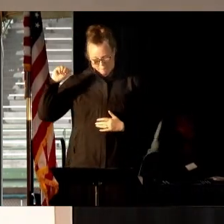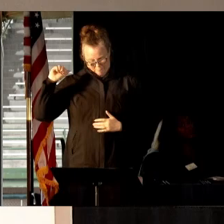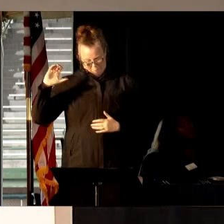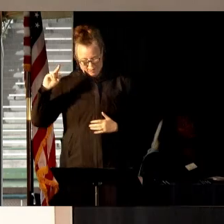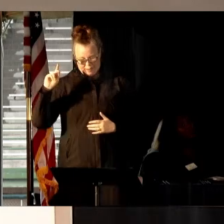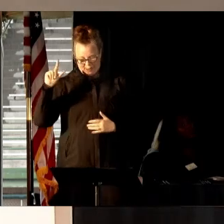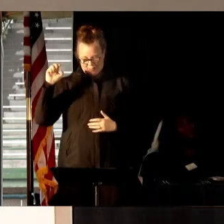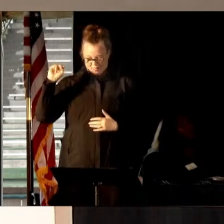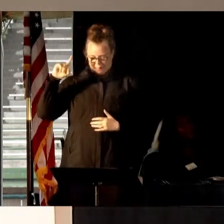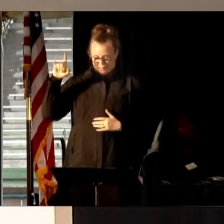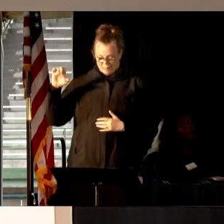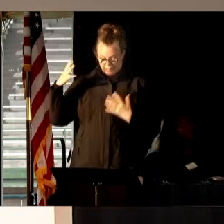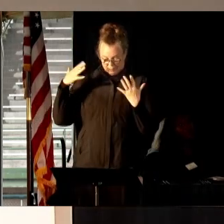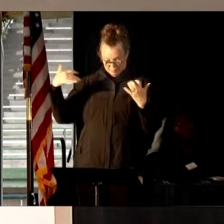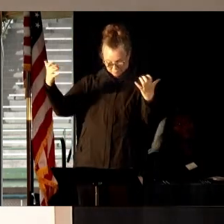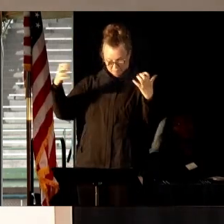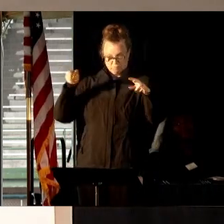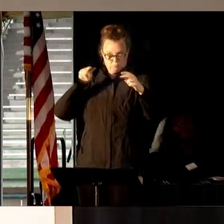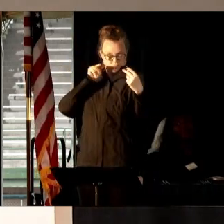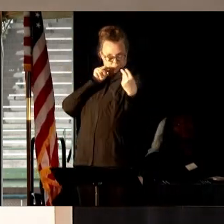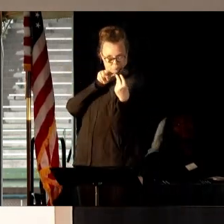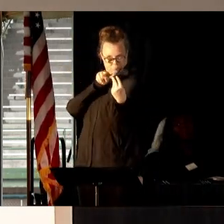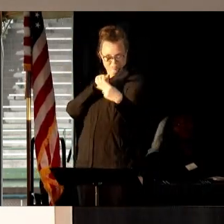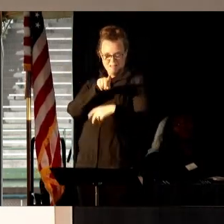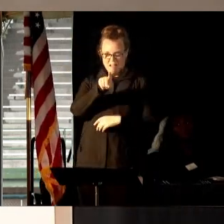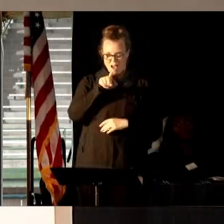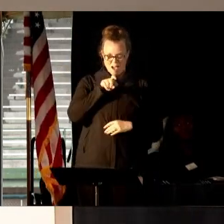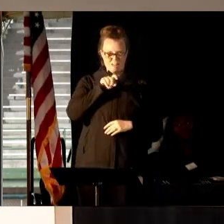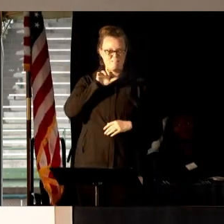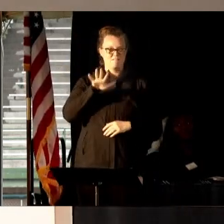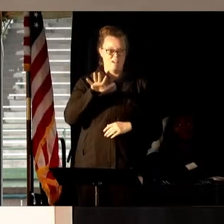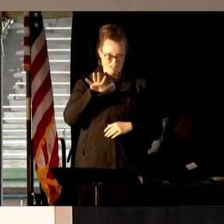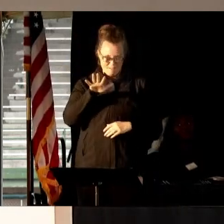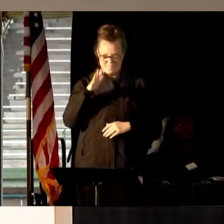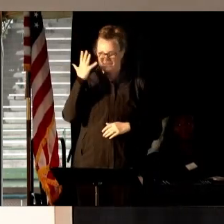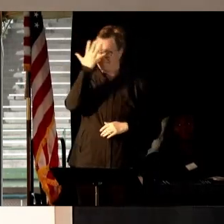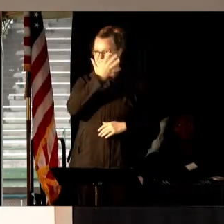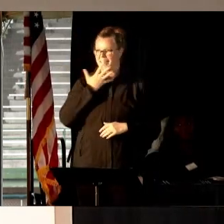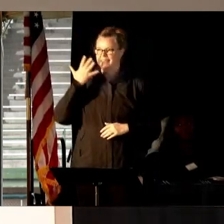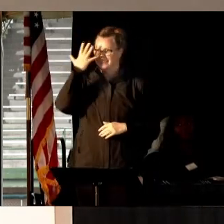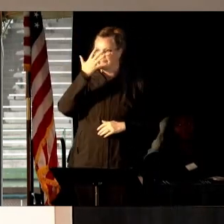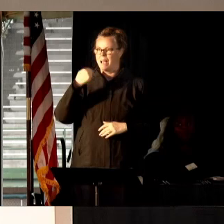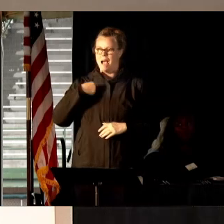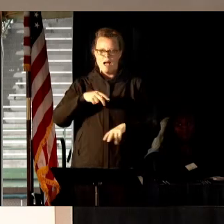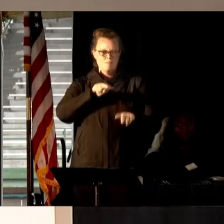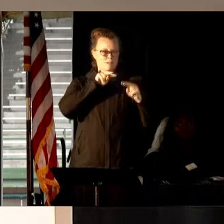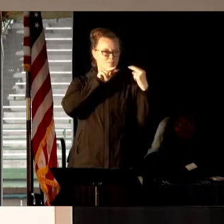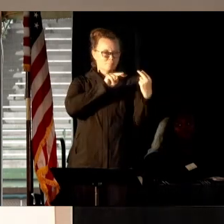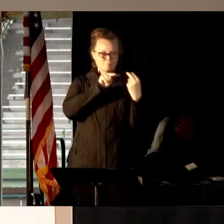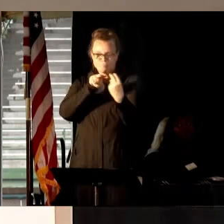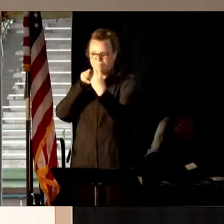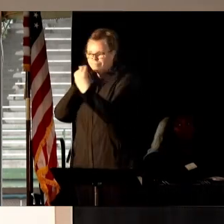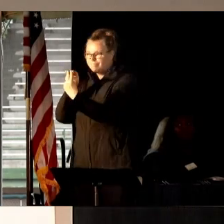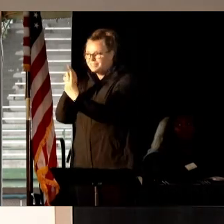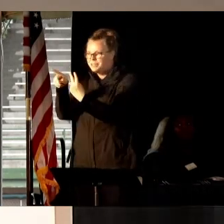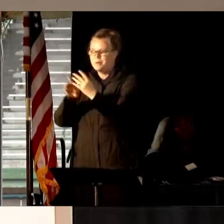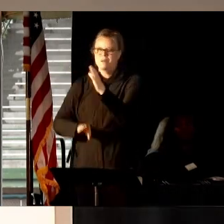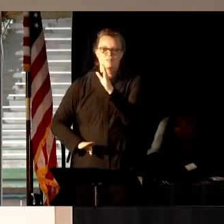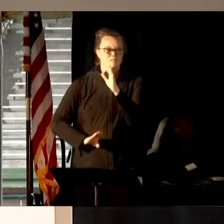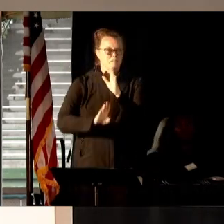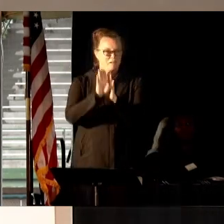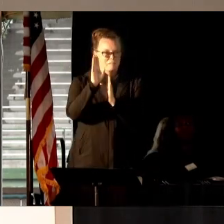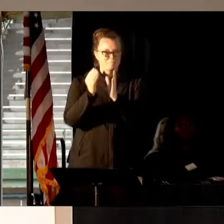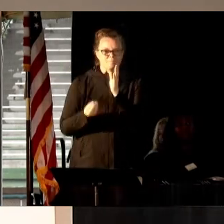at 105 faces. 105 faces I have gotten to watch grow, change, and become